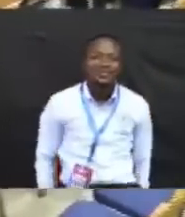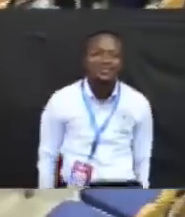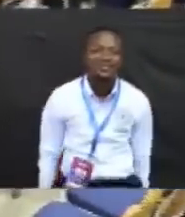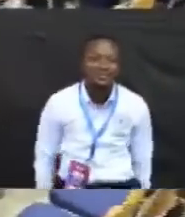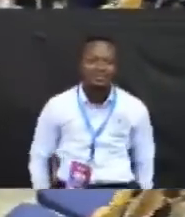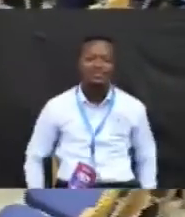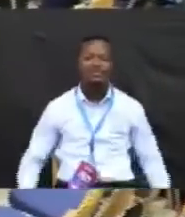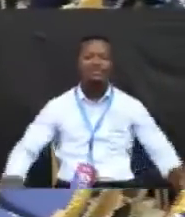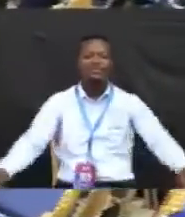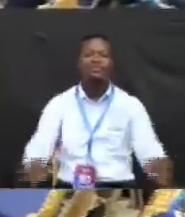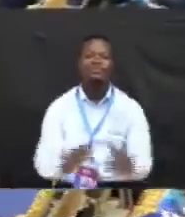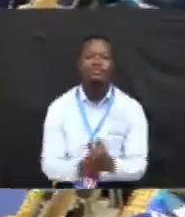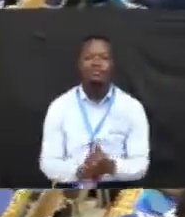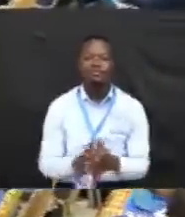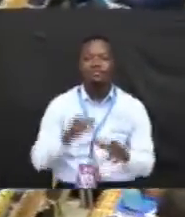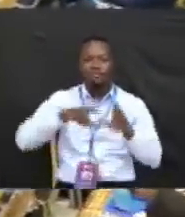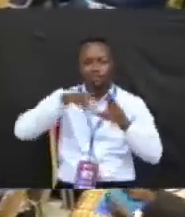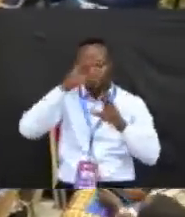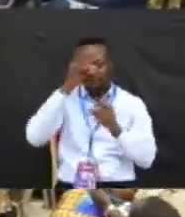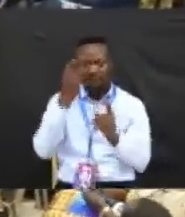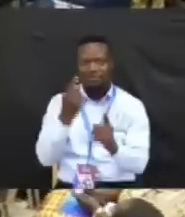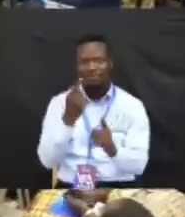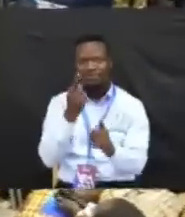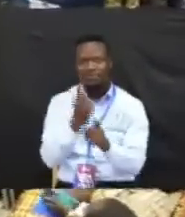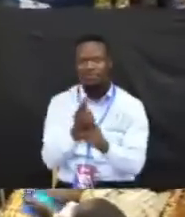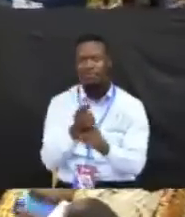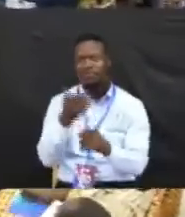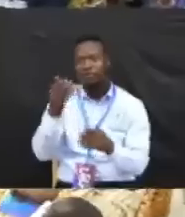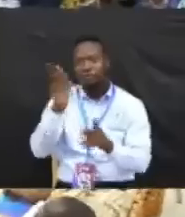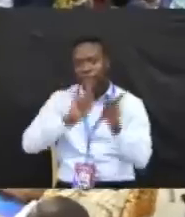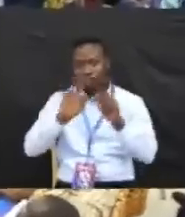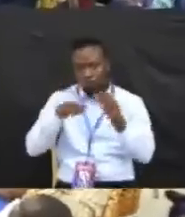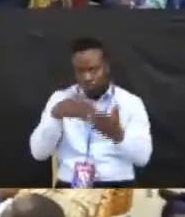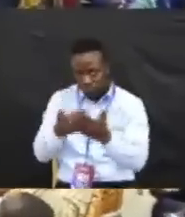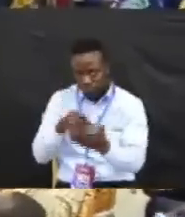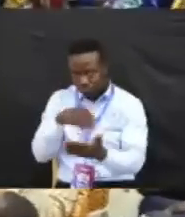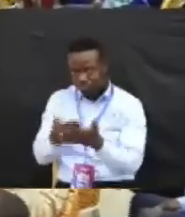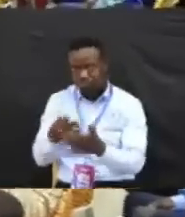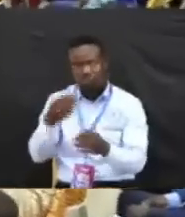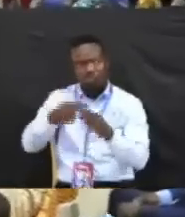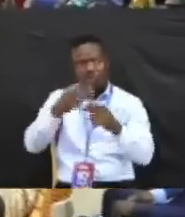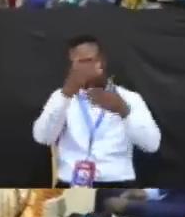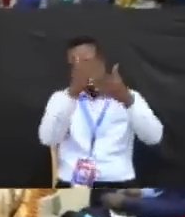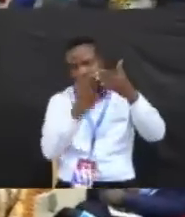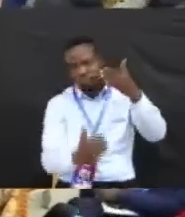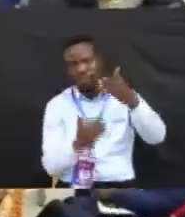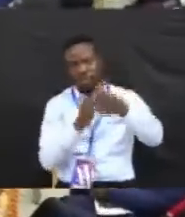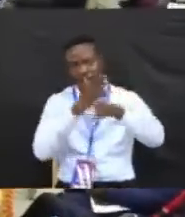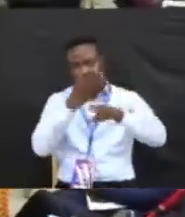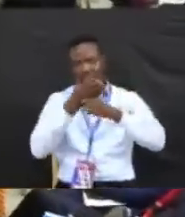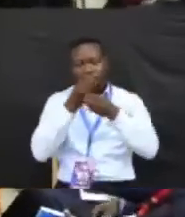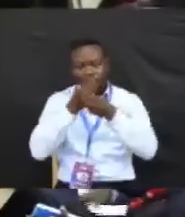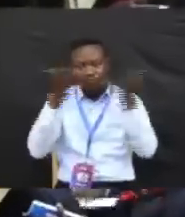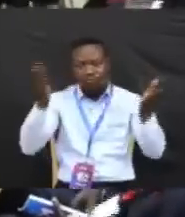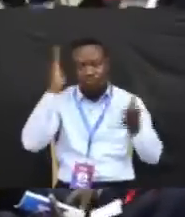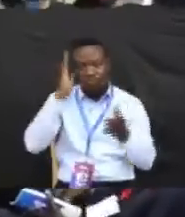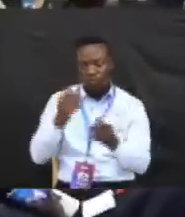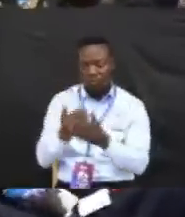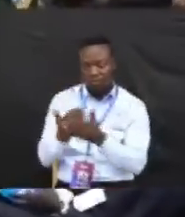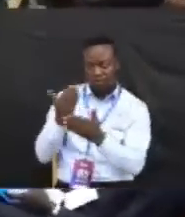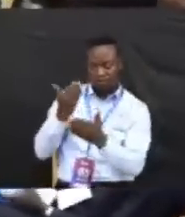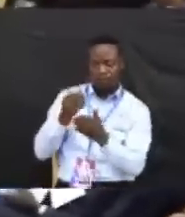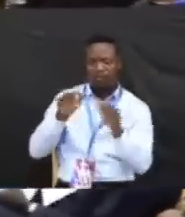Chairman, we're now trying to compile the list of those who've been arrived. But your kind permission, I want to do some